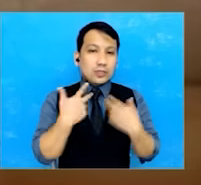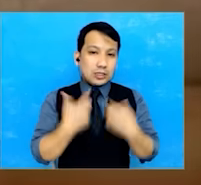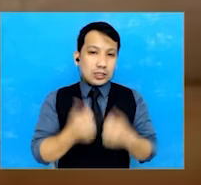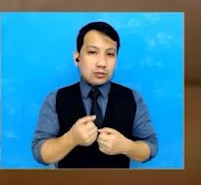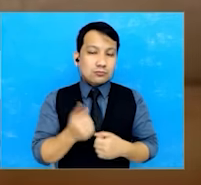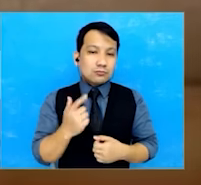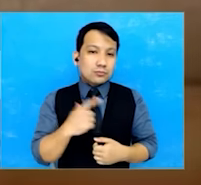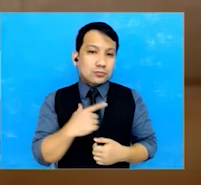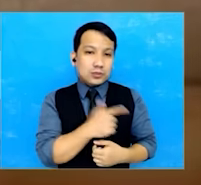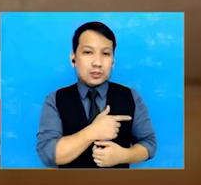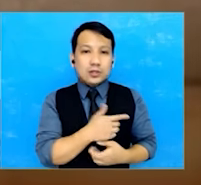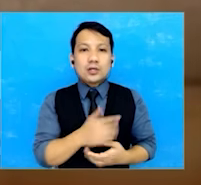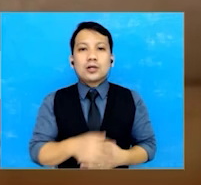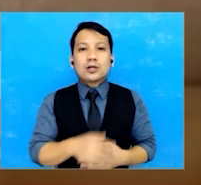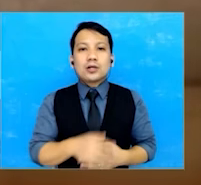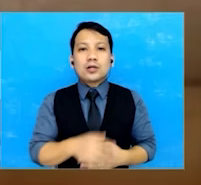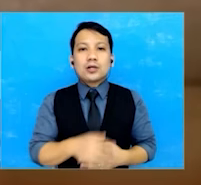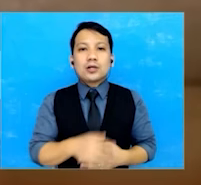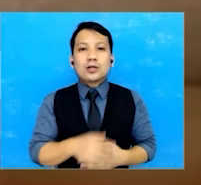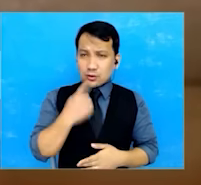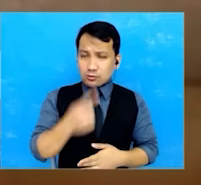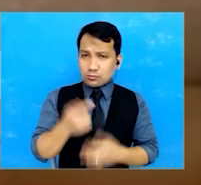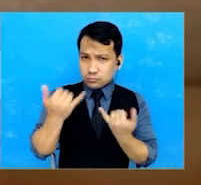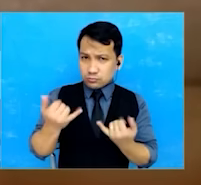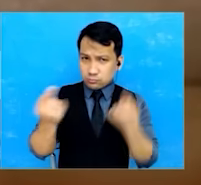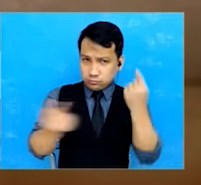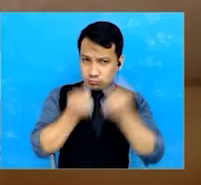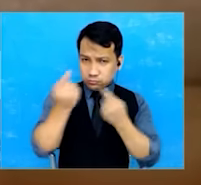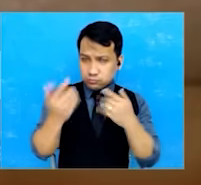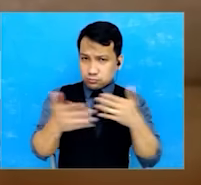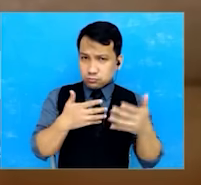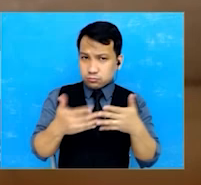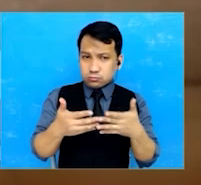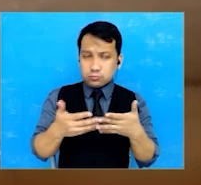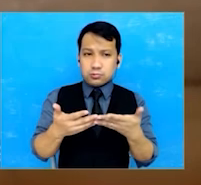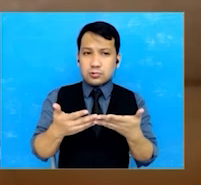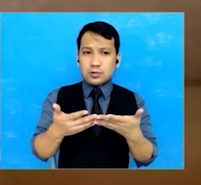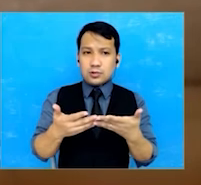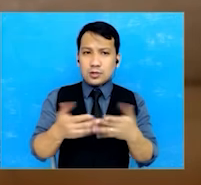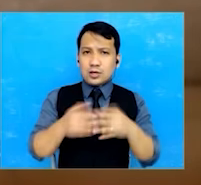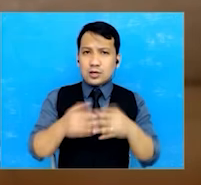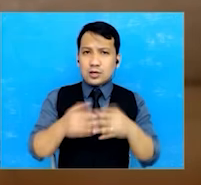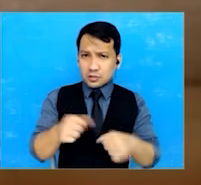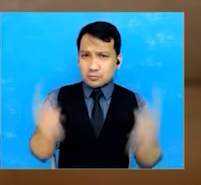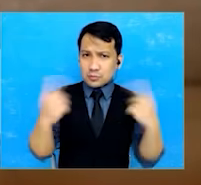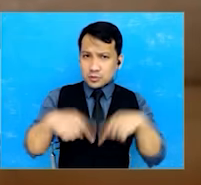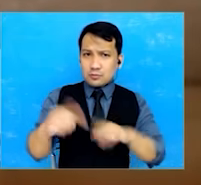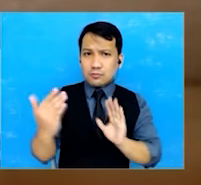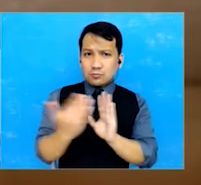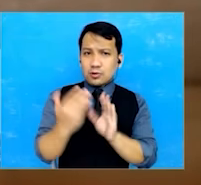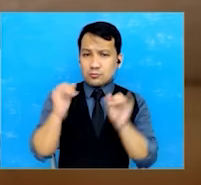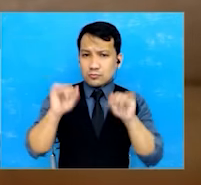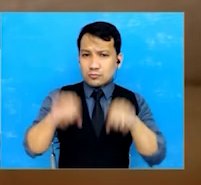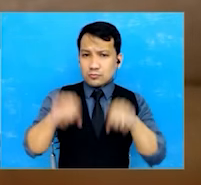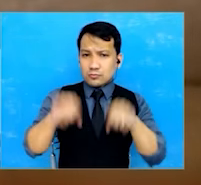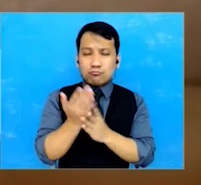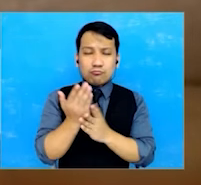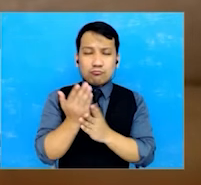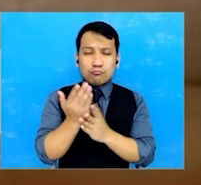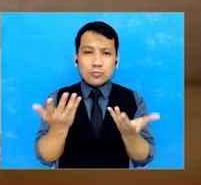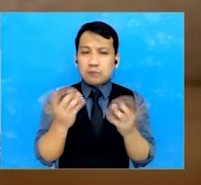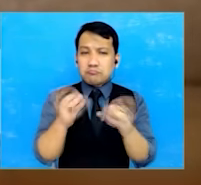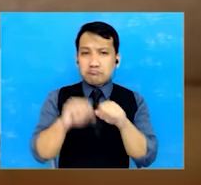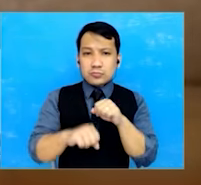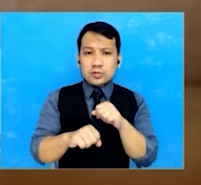Yang is healthy enough as far as I'm concerned. I think he can face the music. So